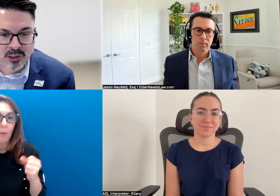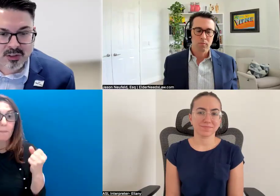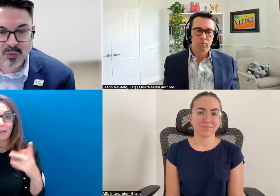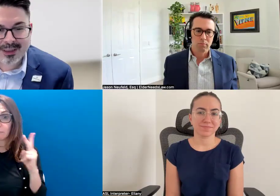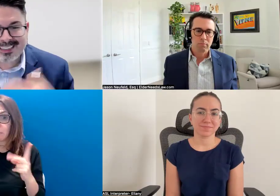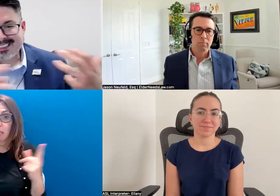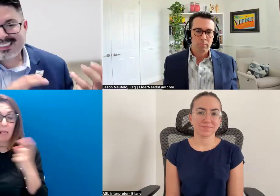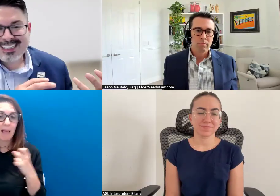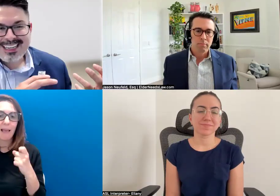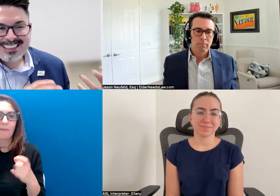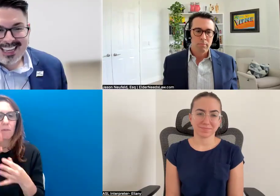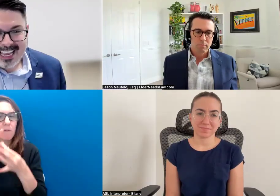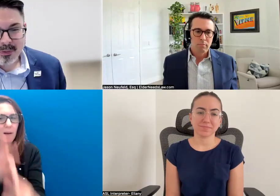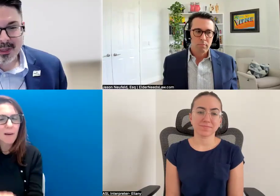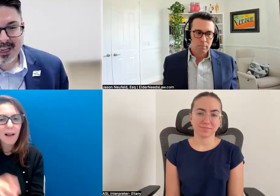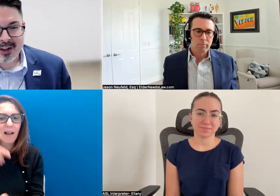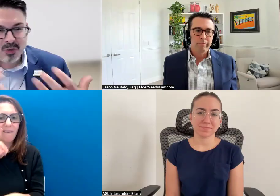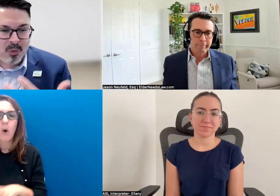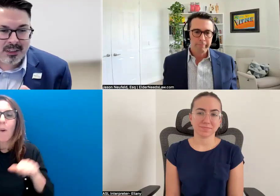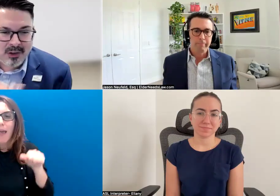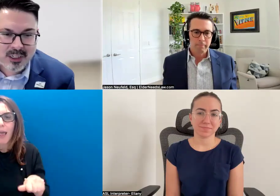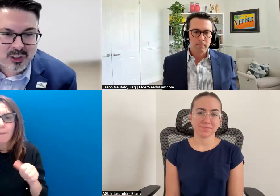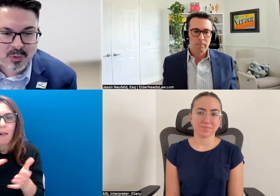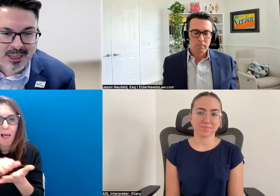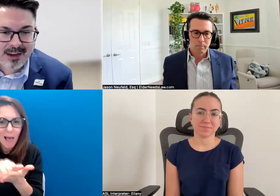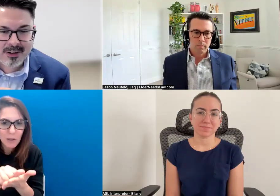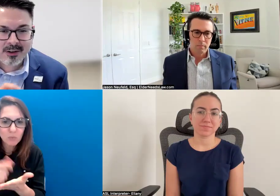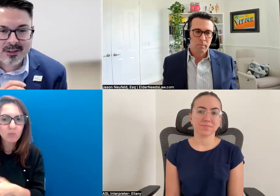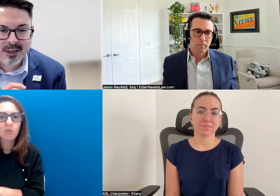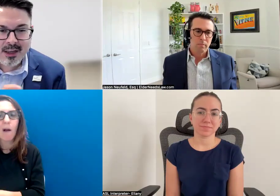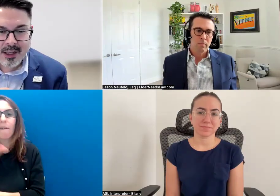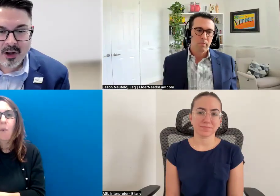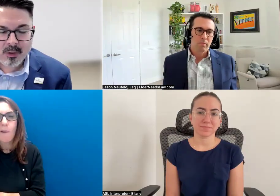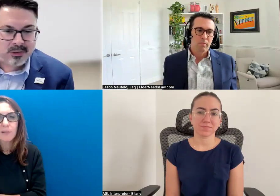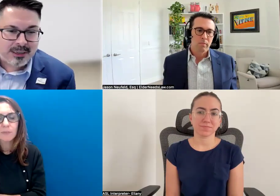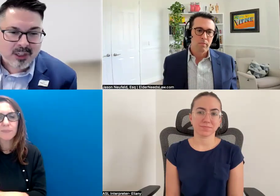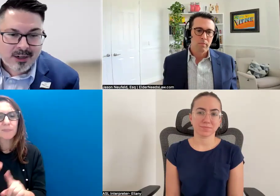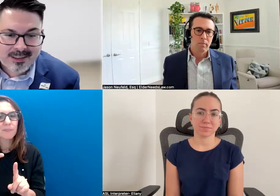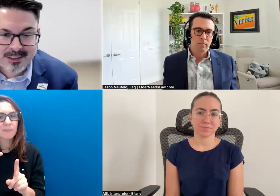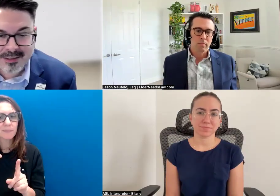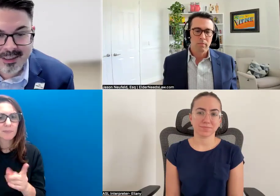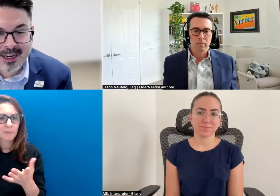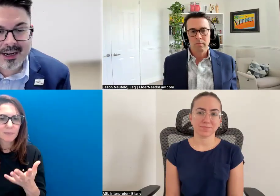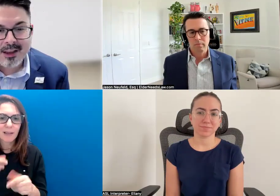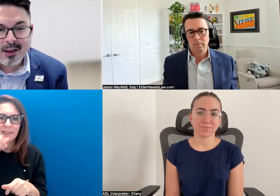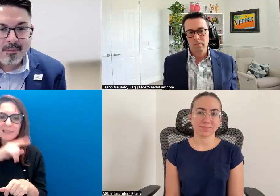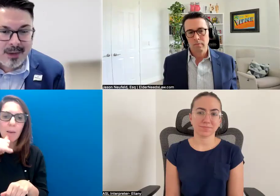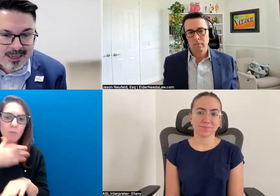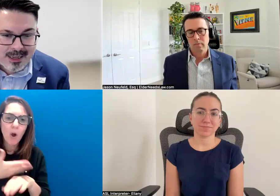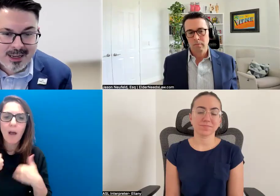as just as it relates to able accounts. One question we have here is, stepdaughter has